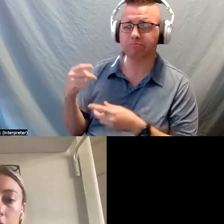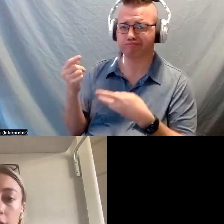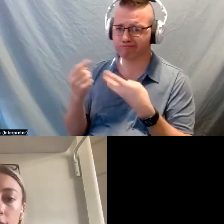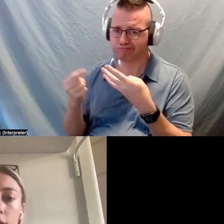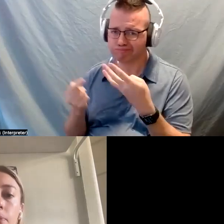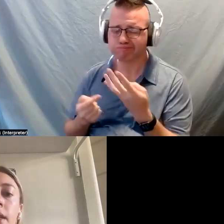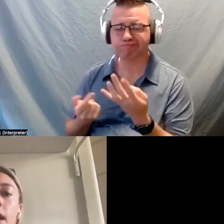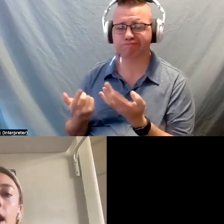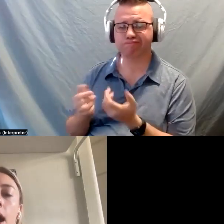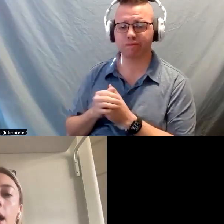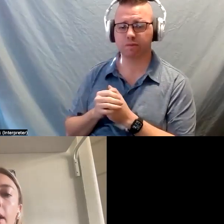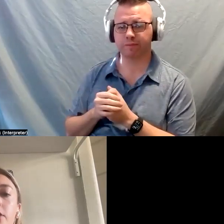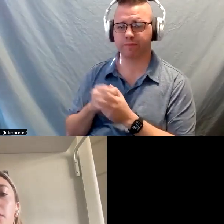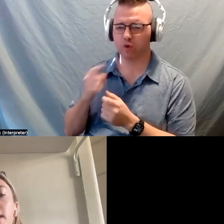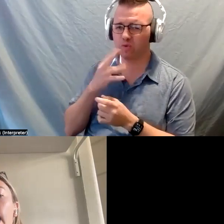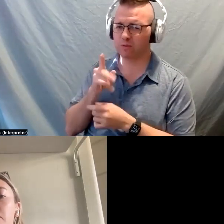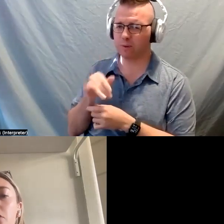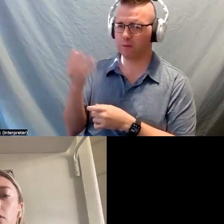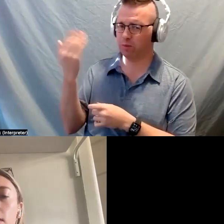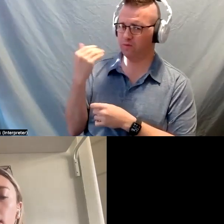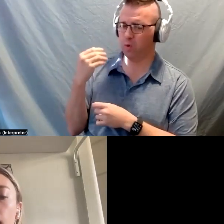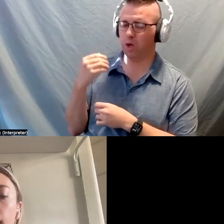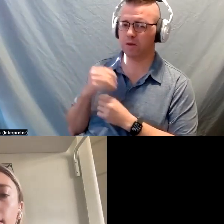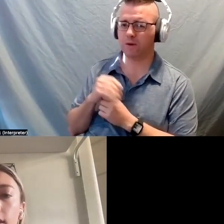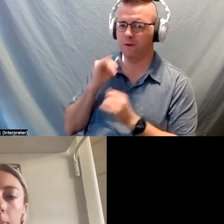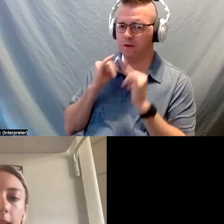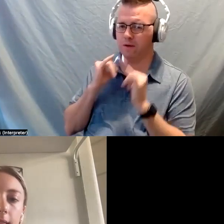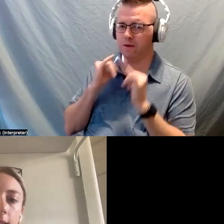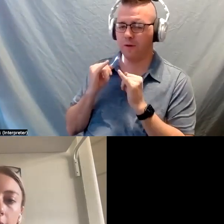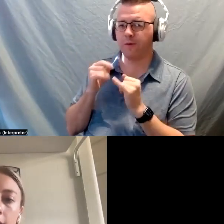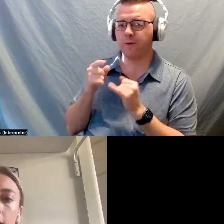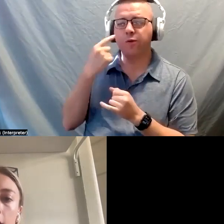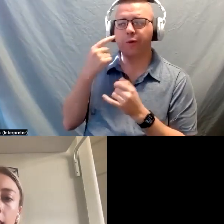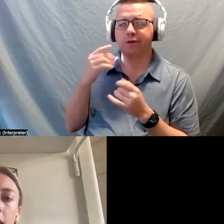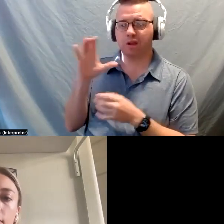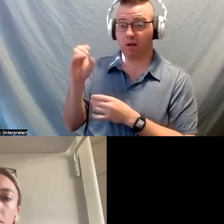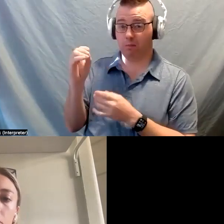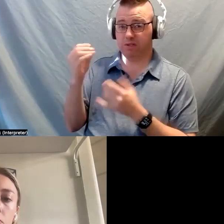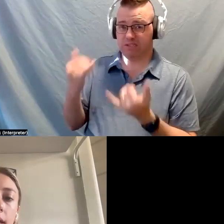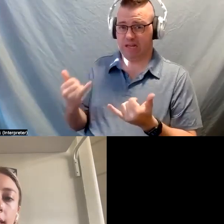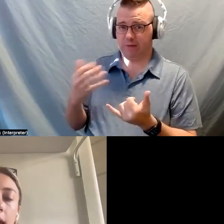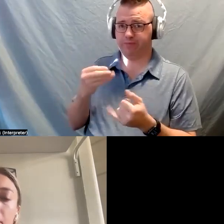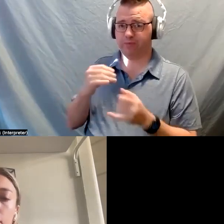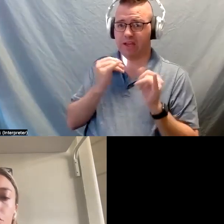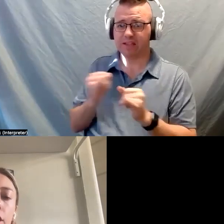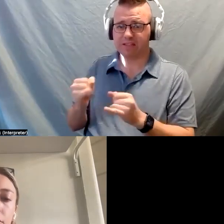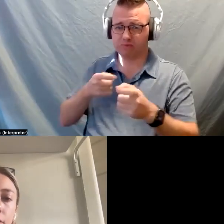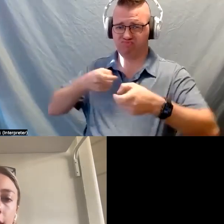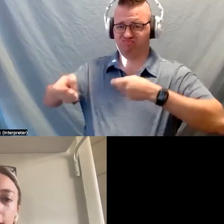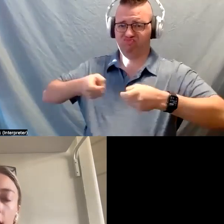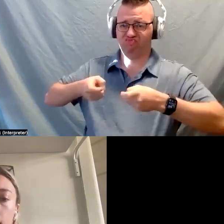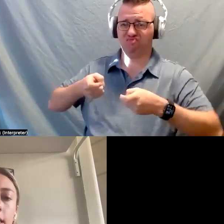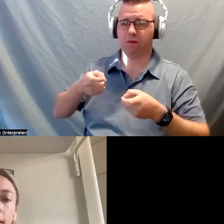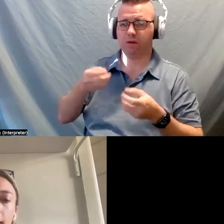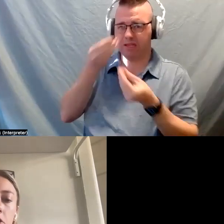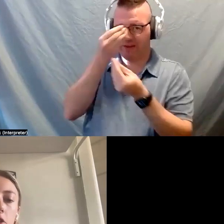spoke about in your interview. Yeah. And I just wanted to ask, do you think that the companies today and the individuals running them and are in charge of